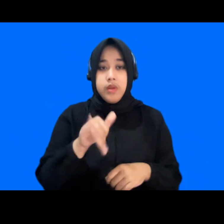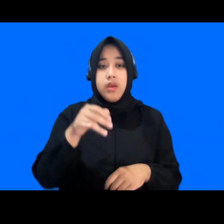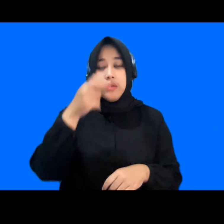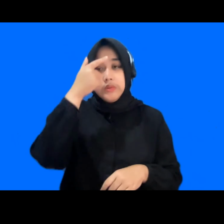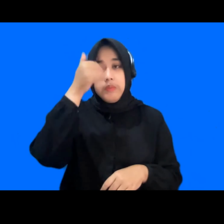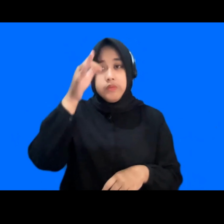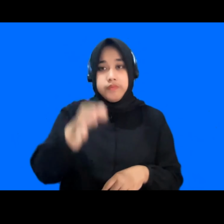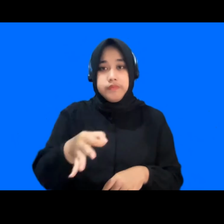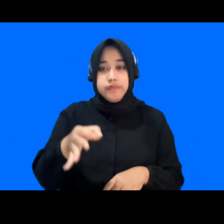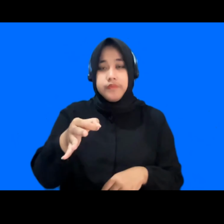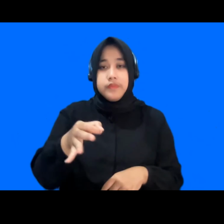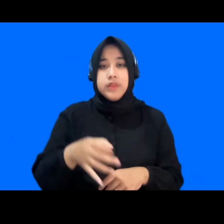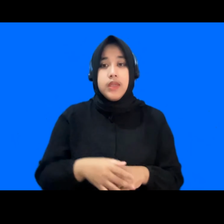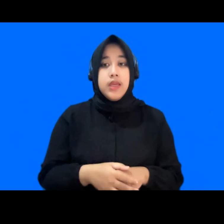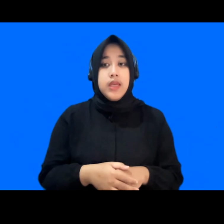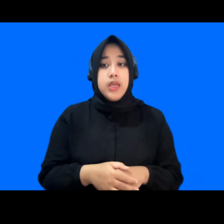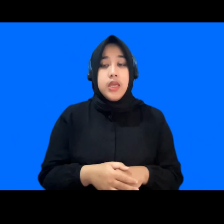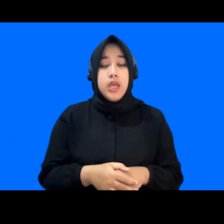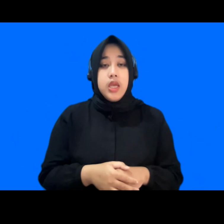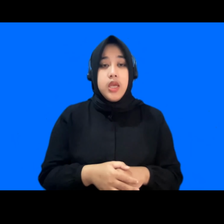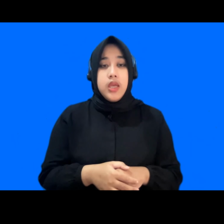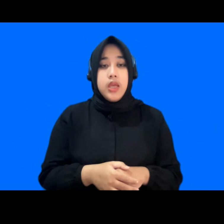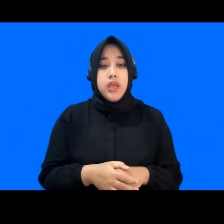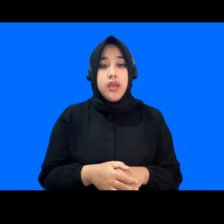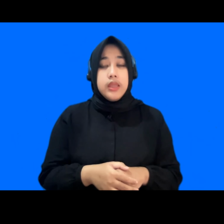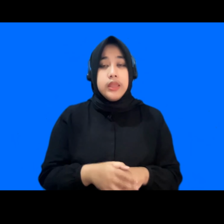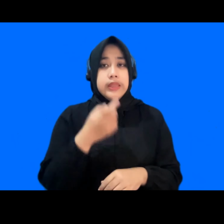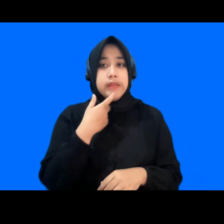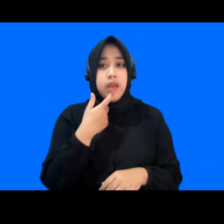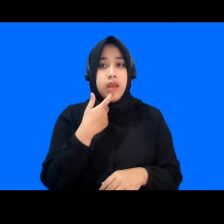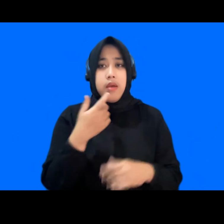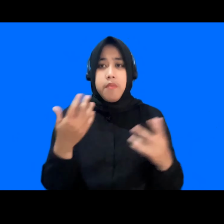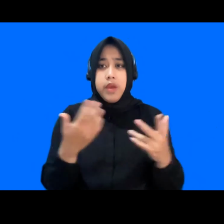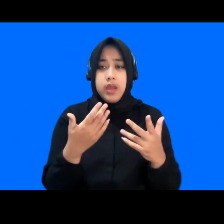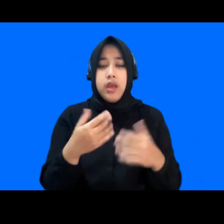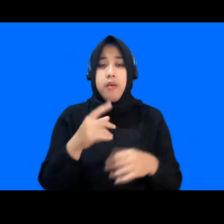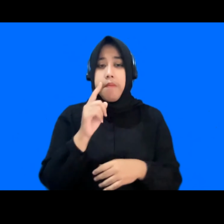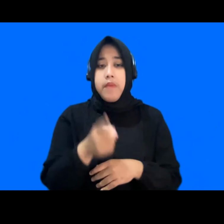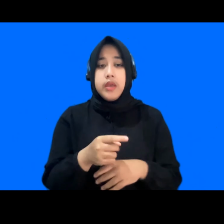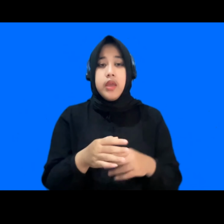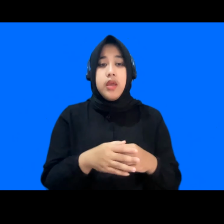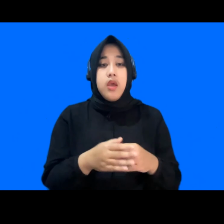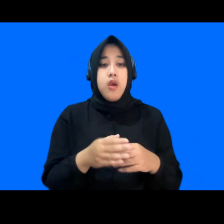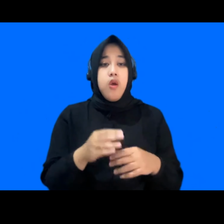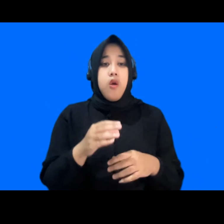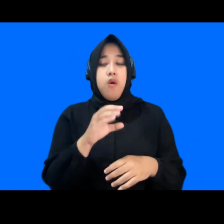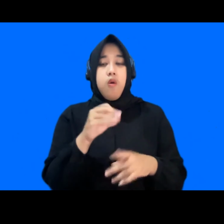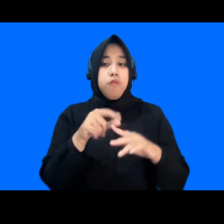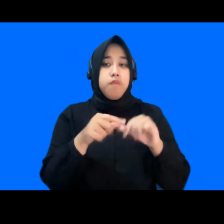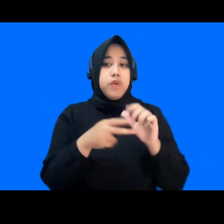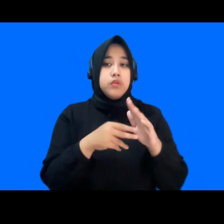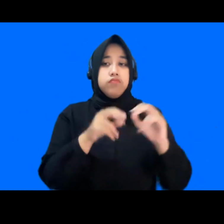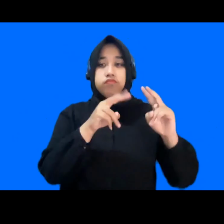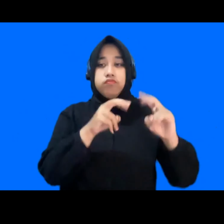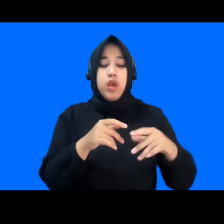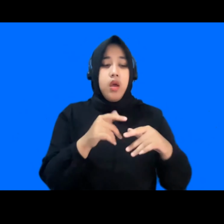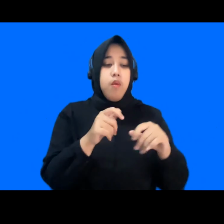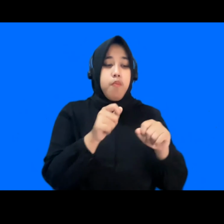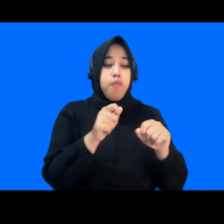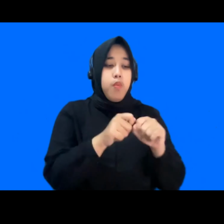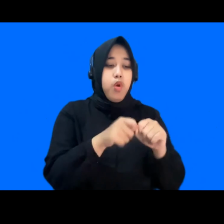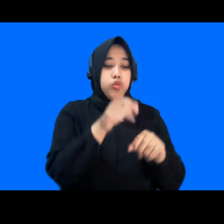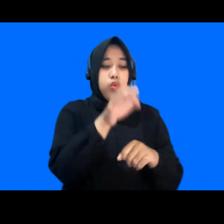on free open source tool can be simple, accessible, and effective. Mr. Patrick, he inspired on us a very important